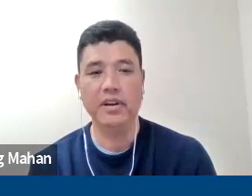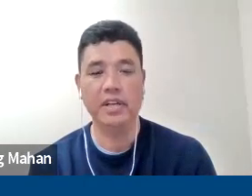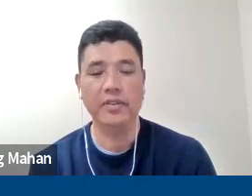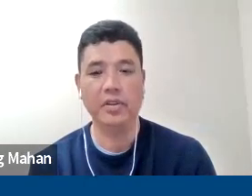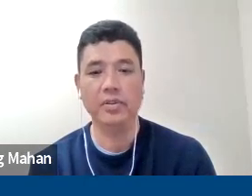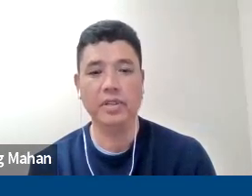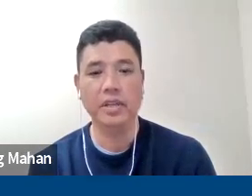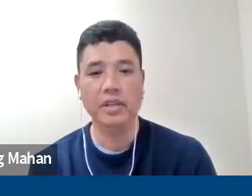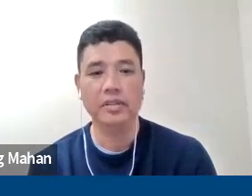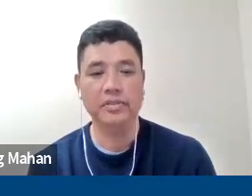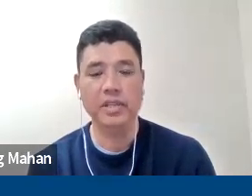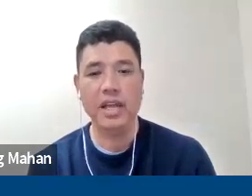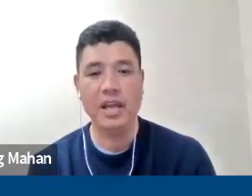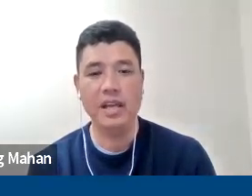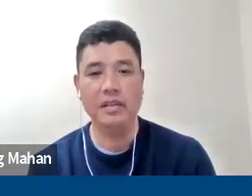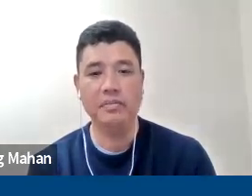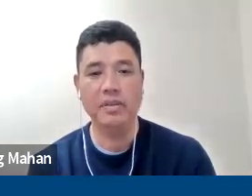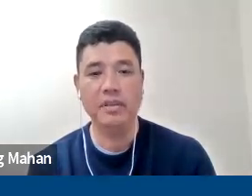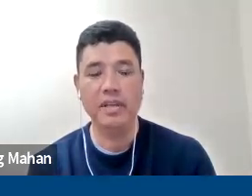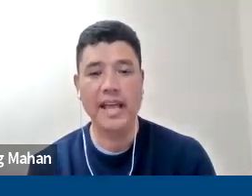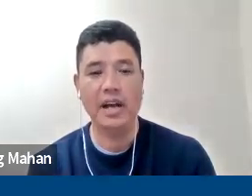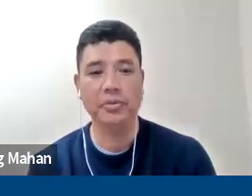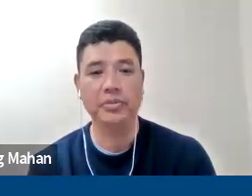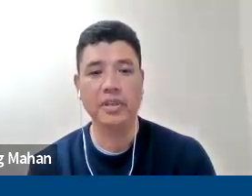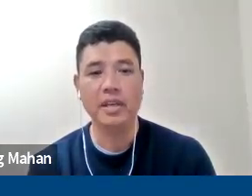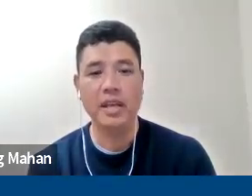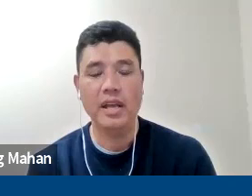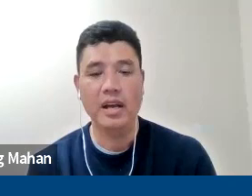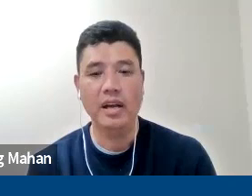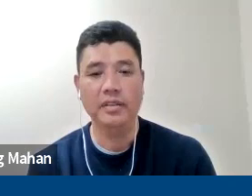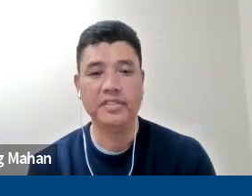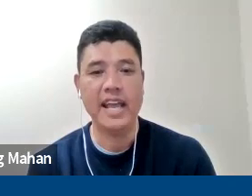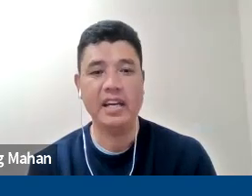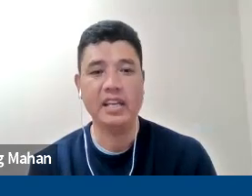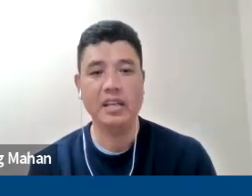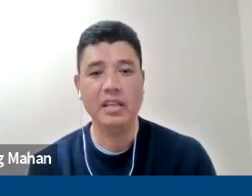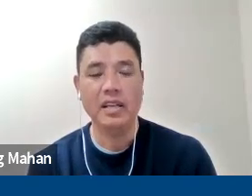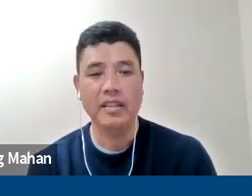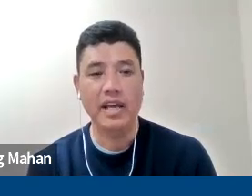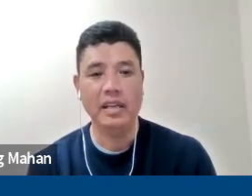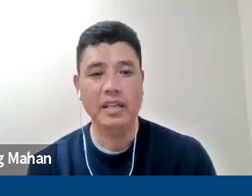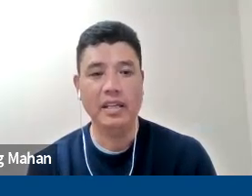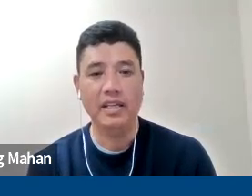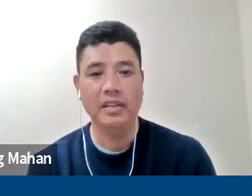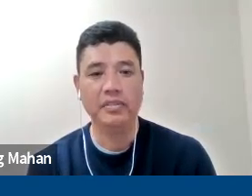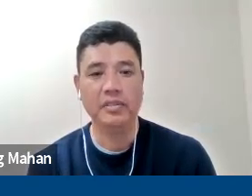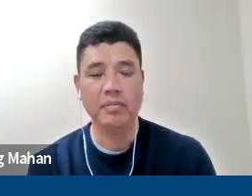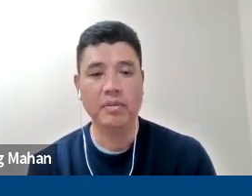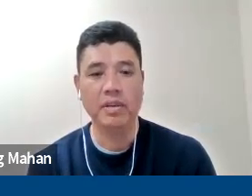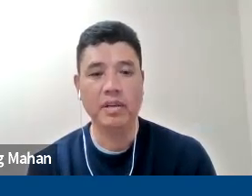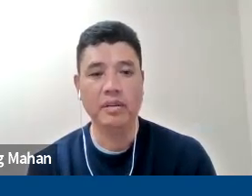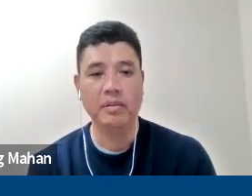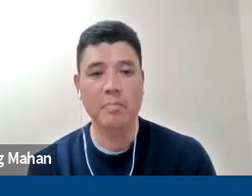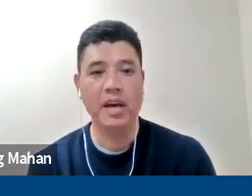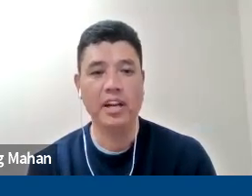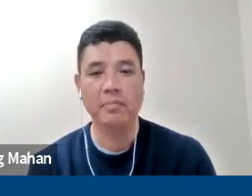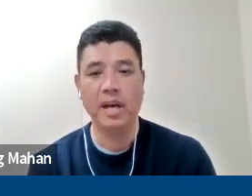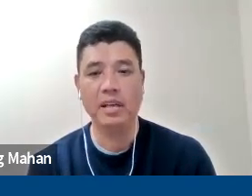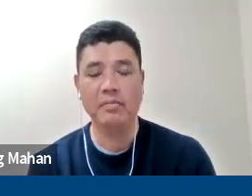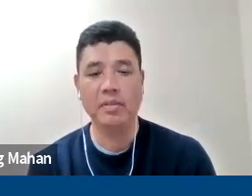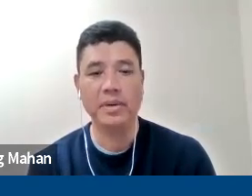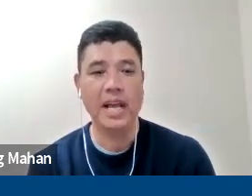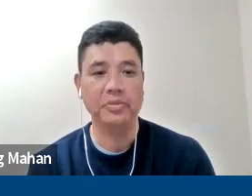many people or the owner thought was out of the floodway suddenly becomes inundated with water from a backed up